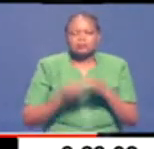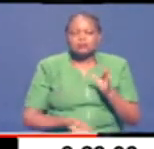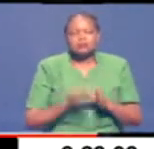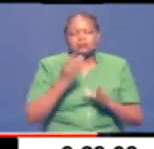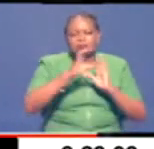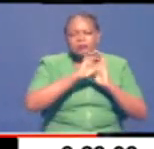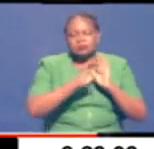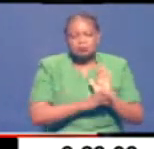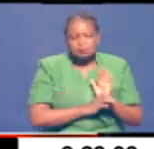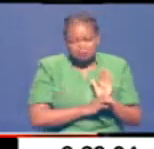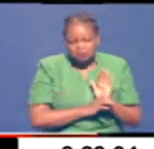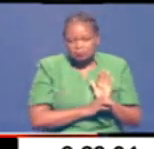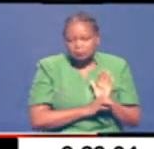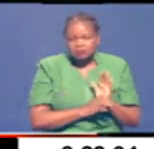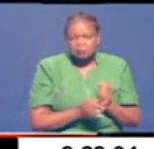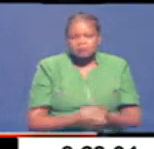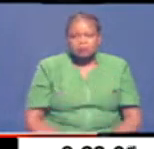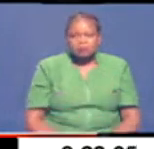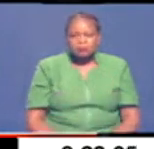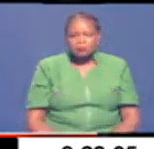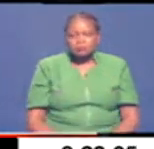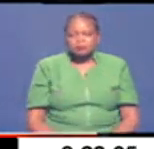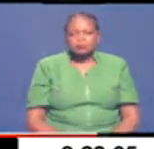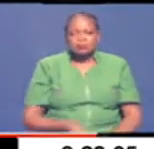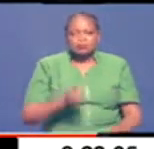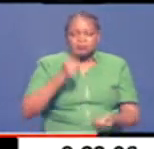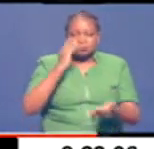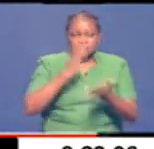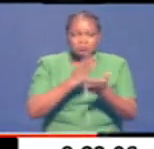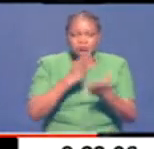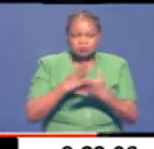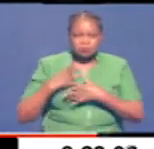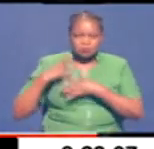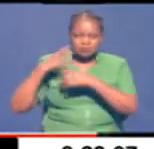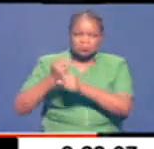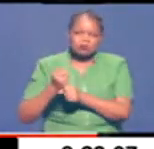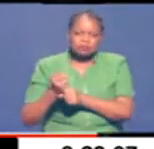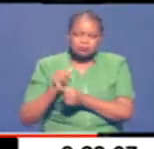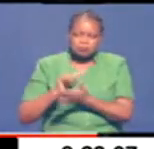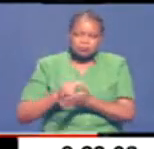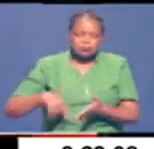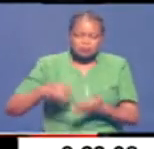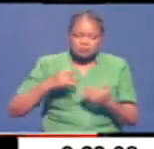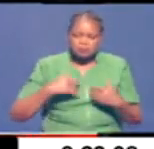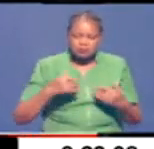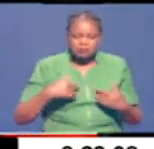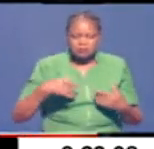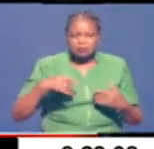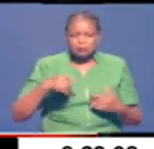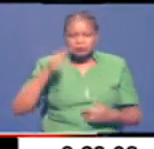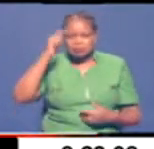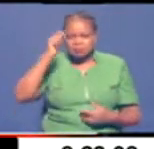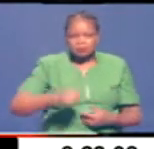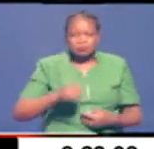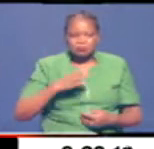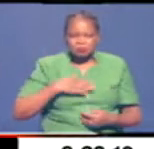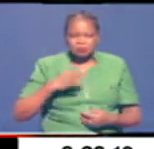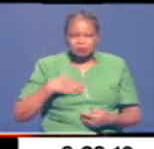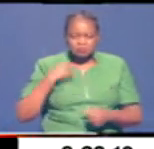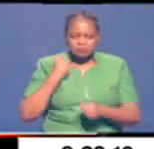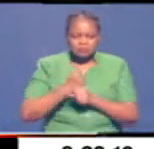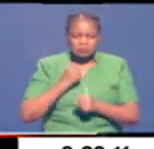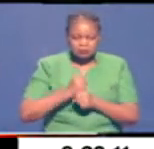Constitution. It affirms the confidence we have in our judges to discharge